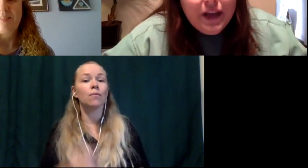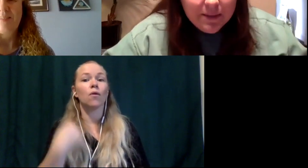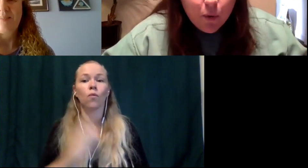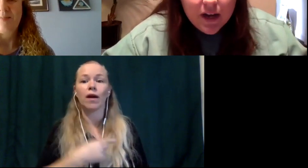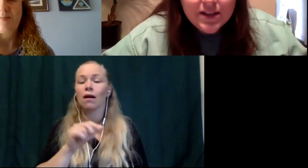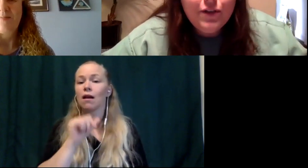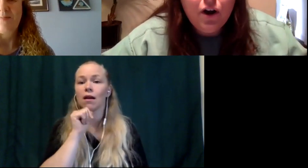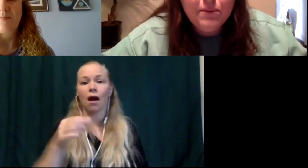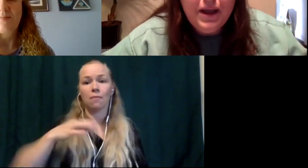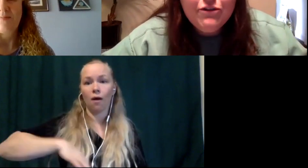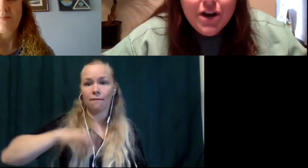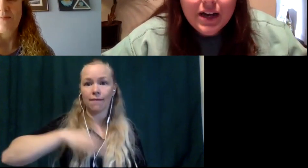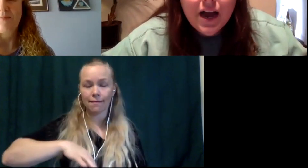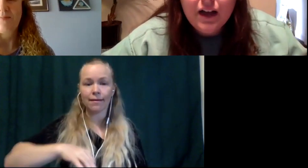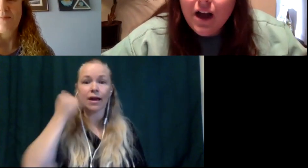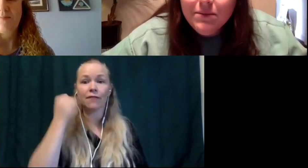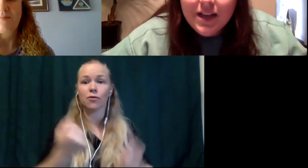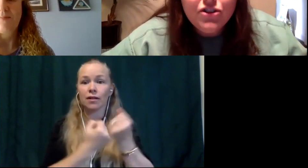you can support us either on